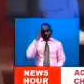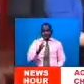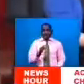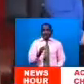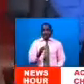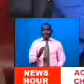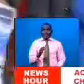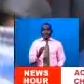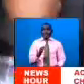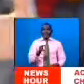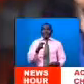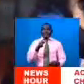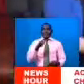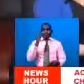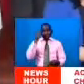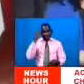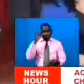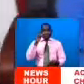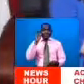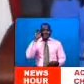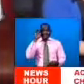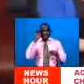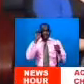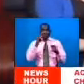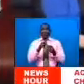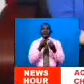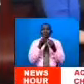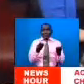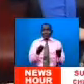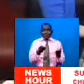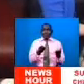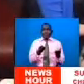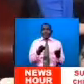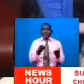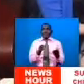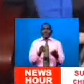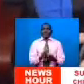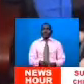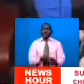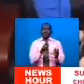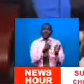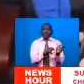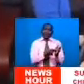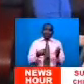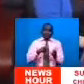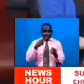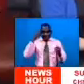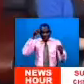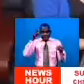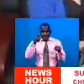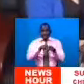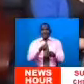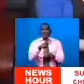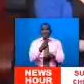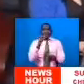the State Administration of Press, Publication, Radio, Film and Television. We are going to hold the